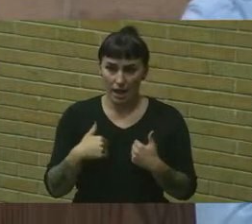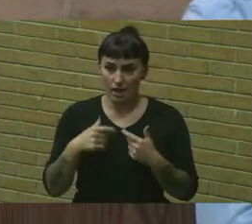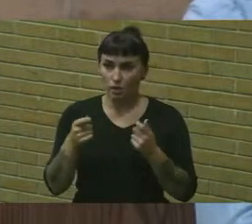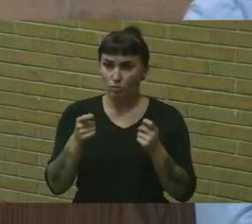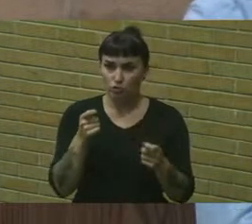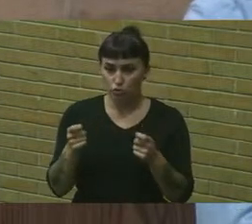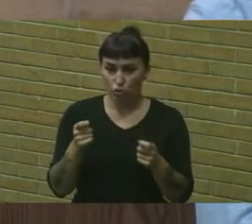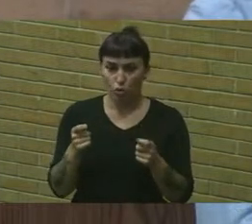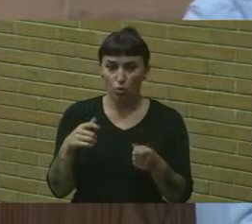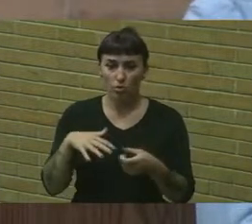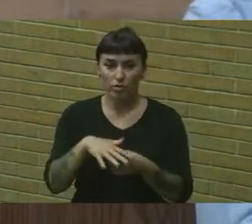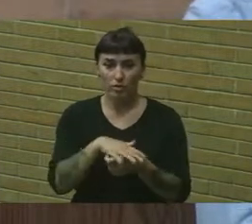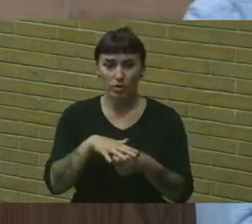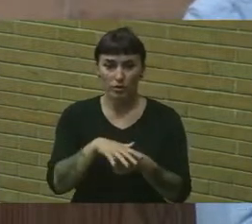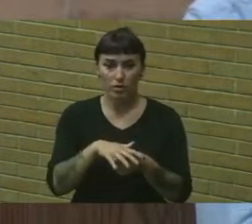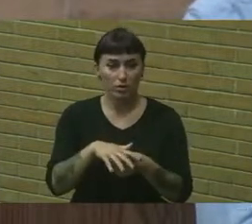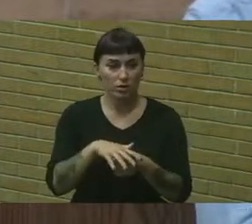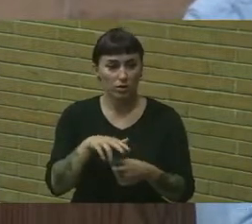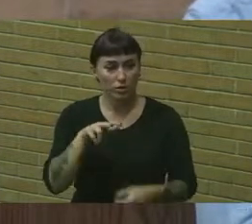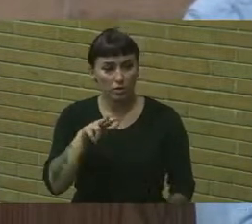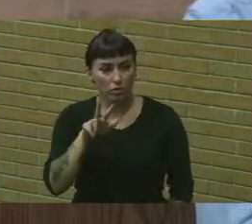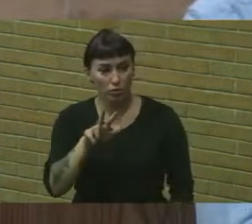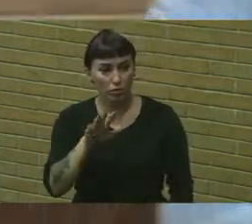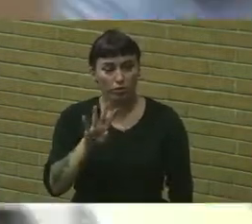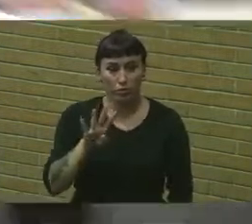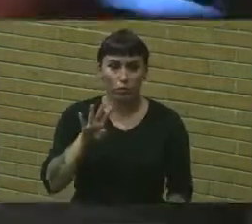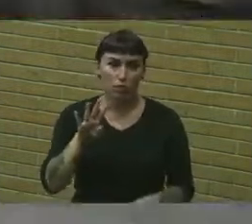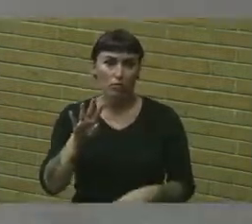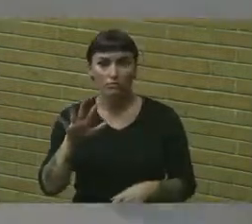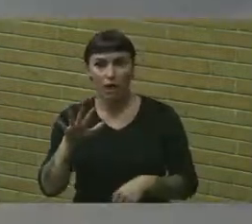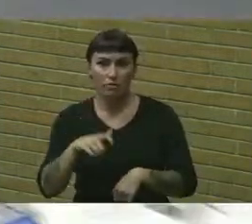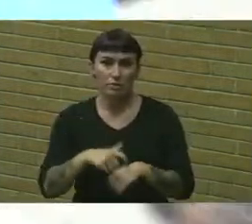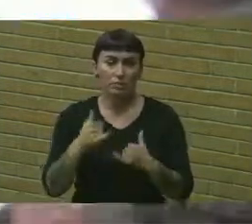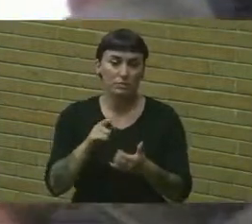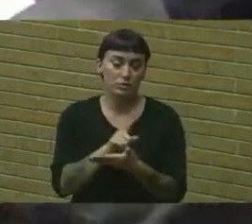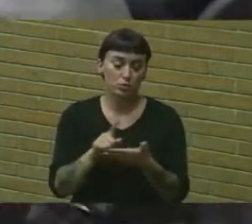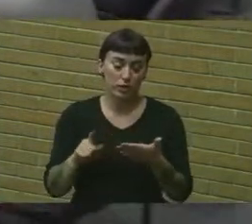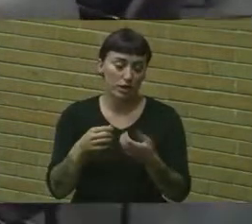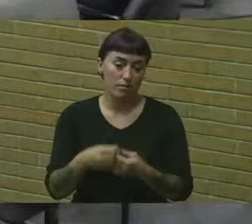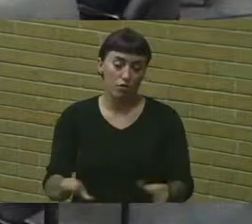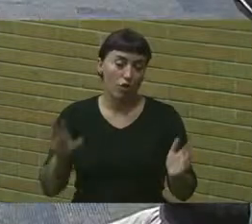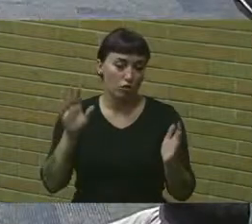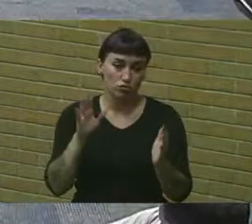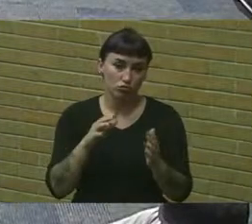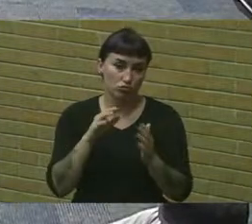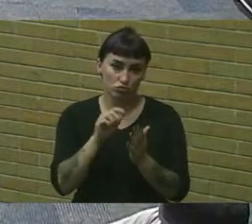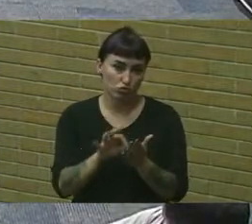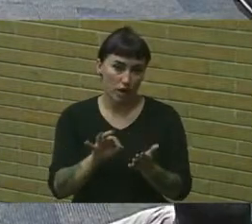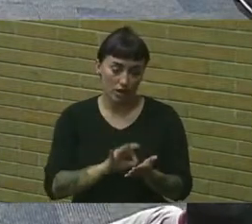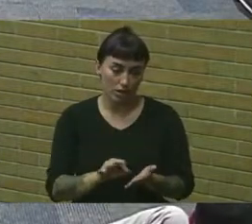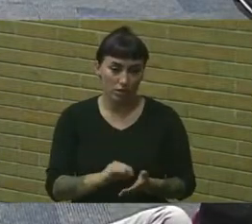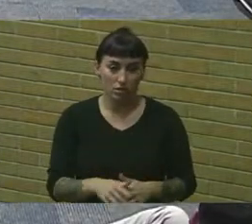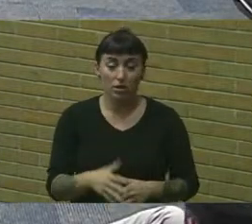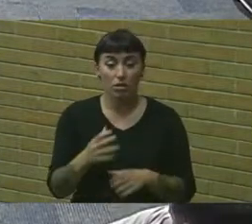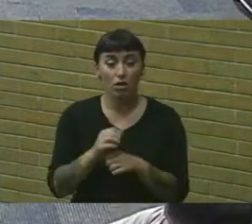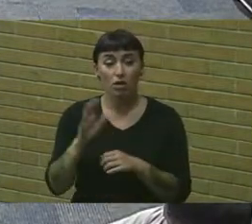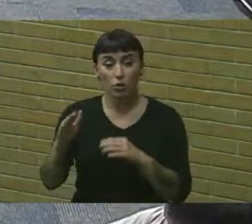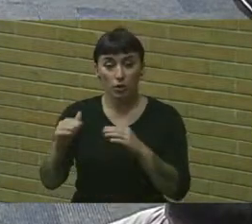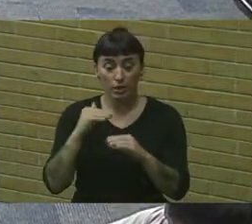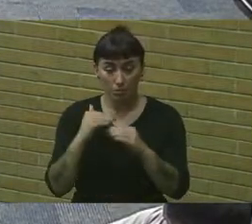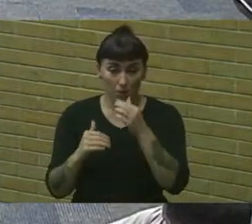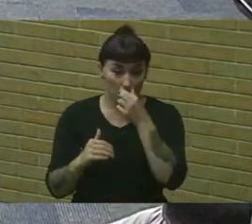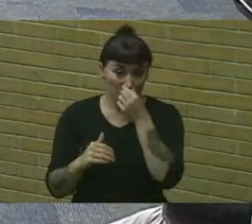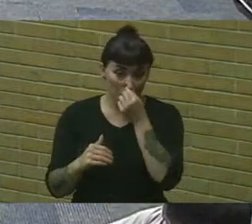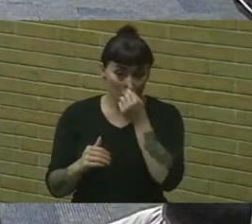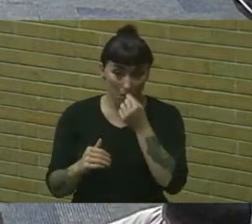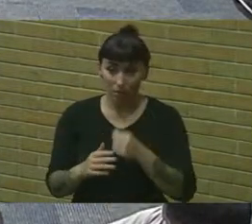the neighborhood 3, 4, 5 times this week because I've lost track. And I received your email,